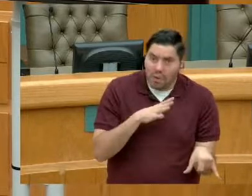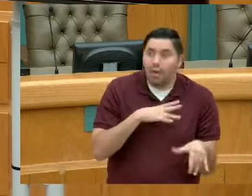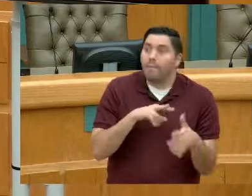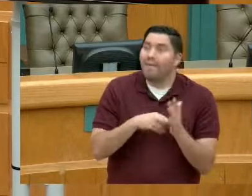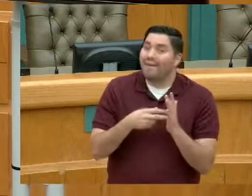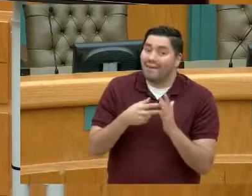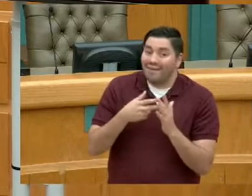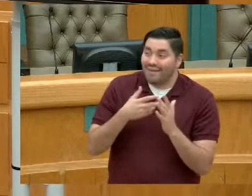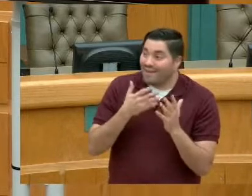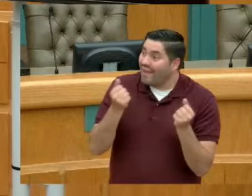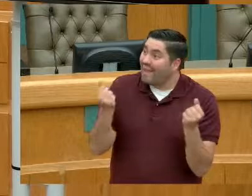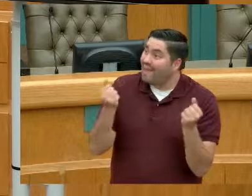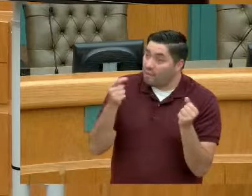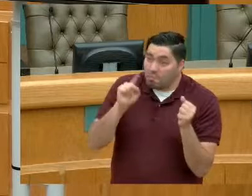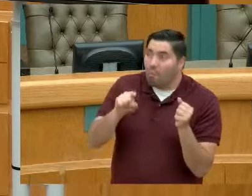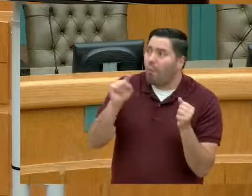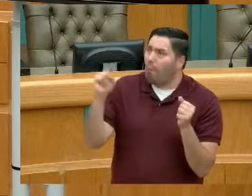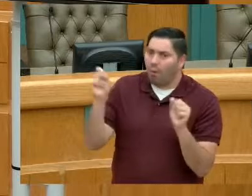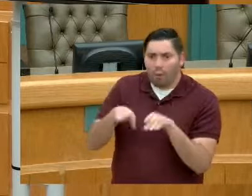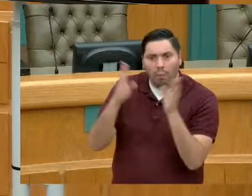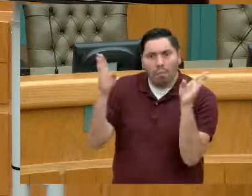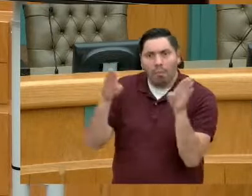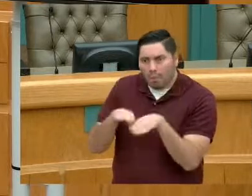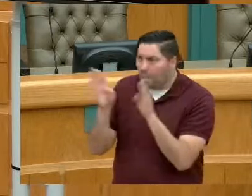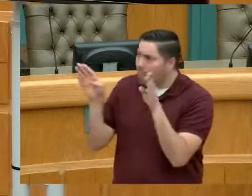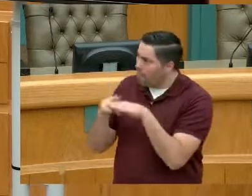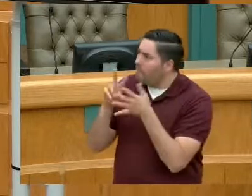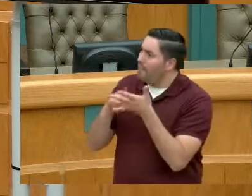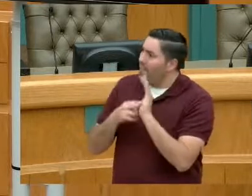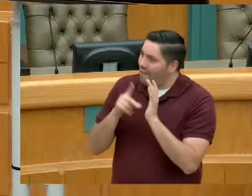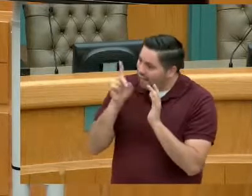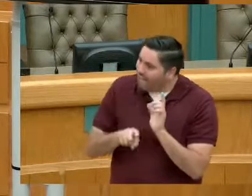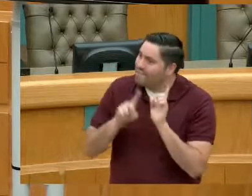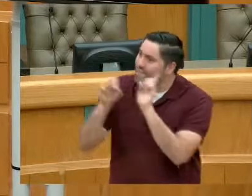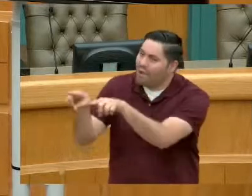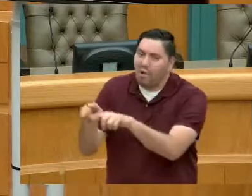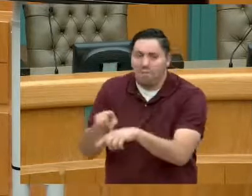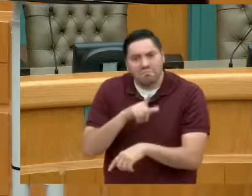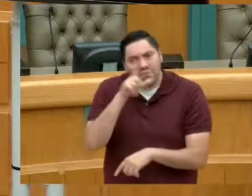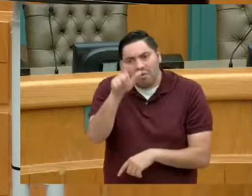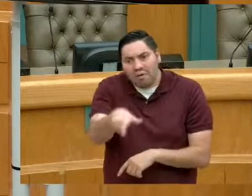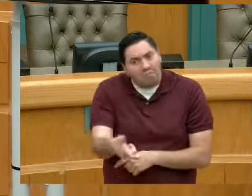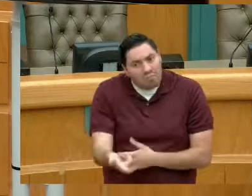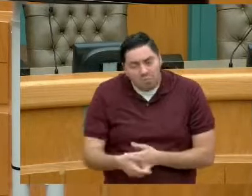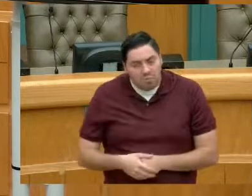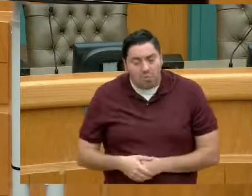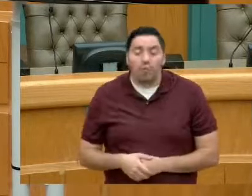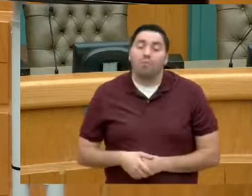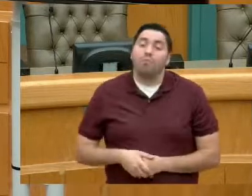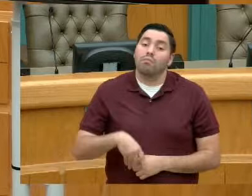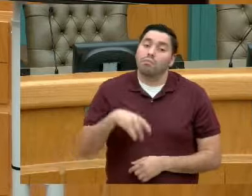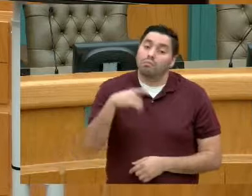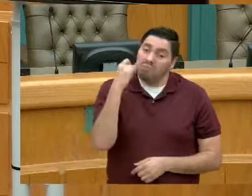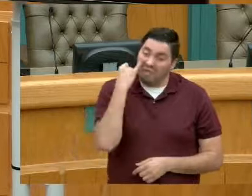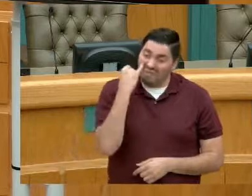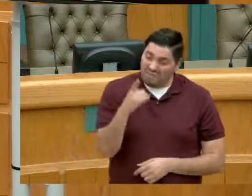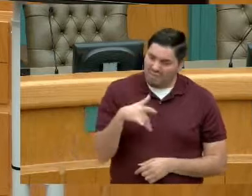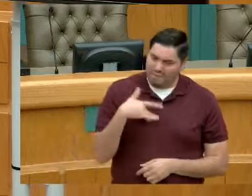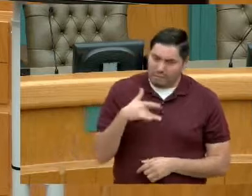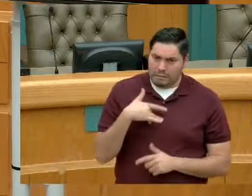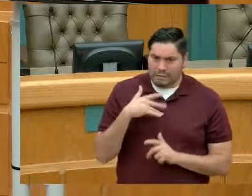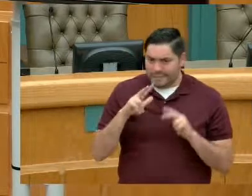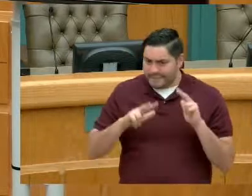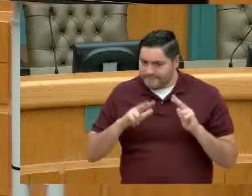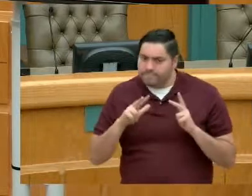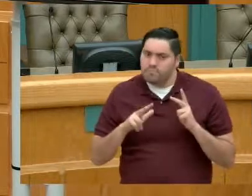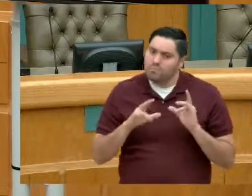have to rush out and go out. Keep your family at home if you feel unsafe. The virus still continues to spread,